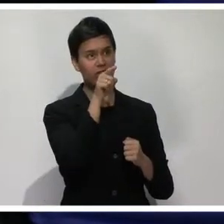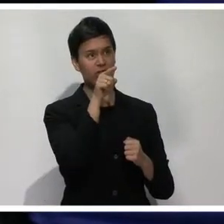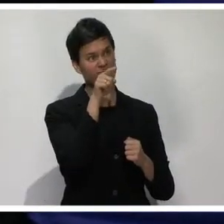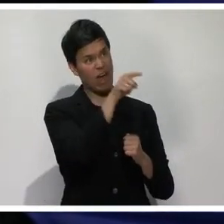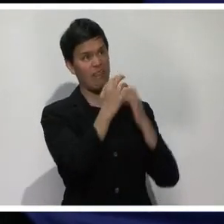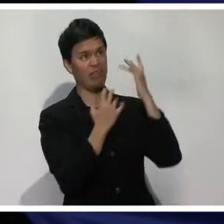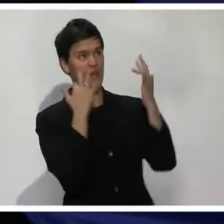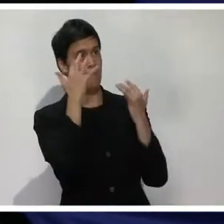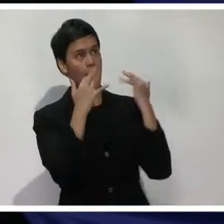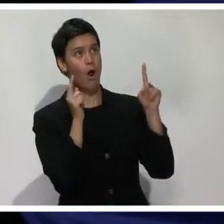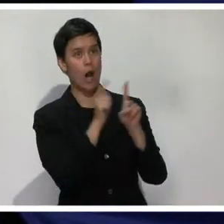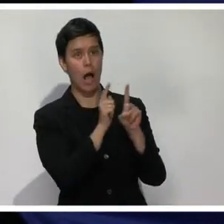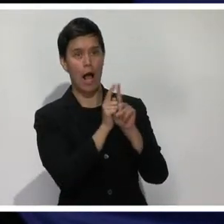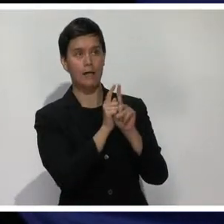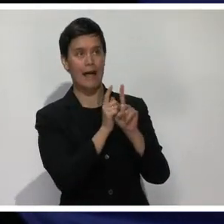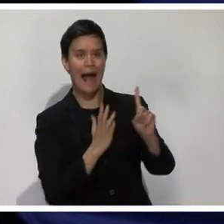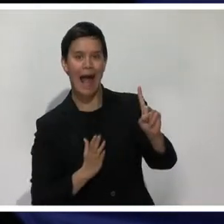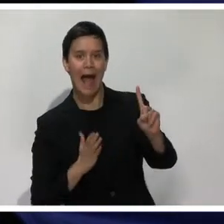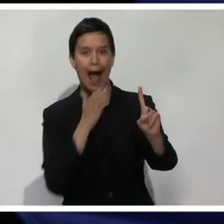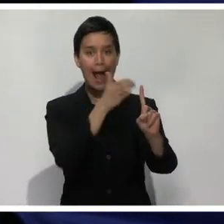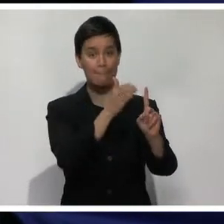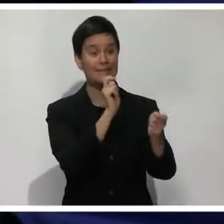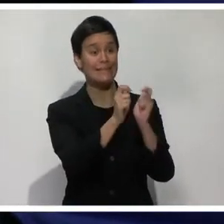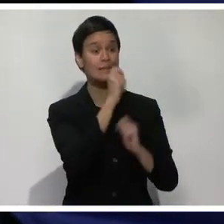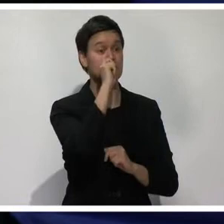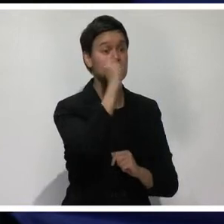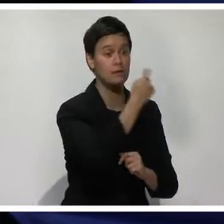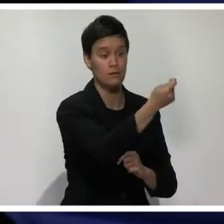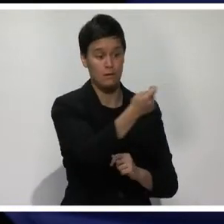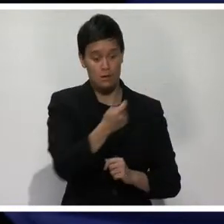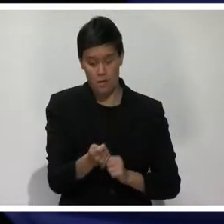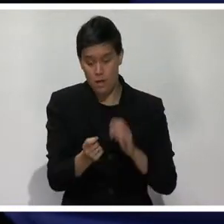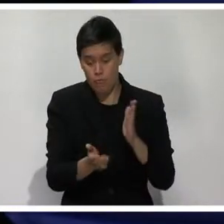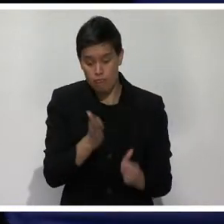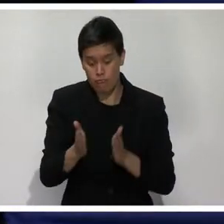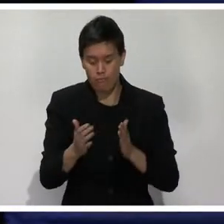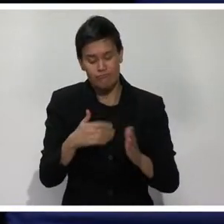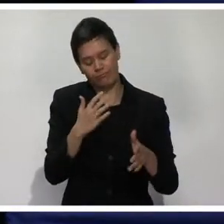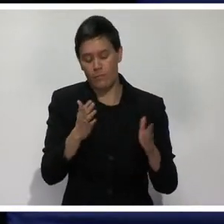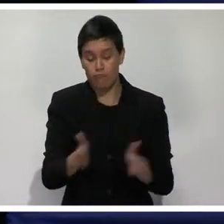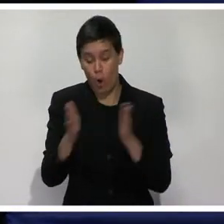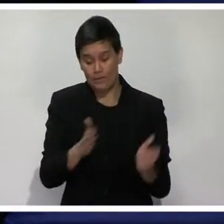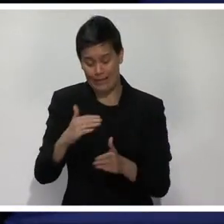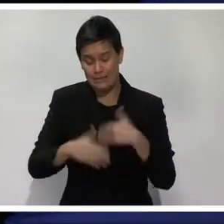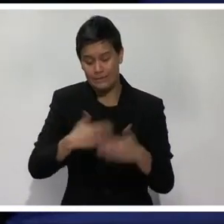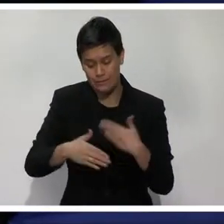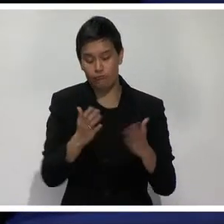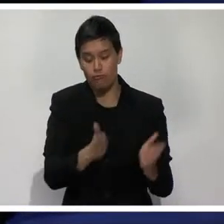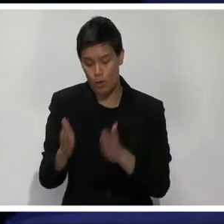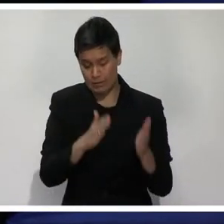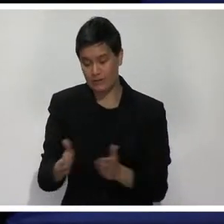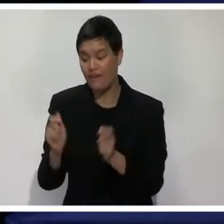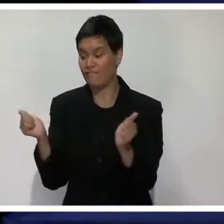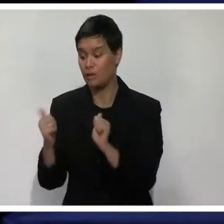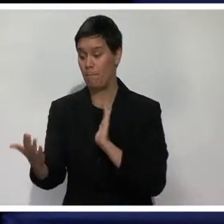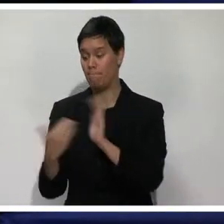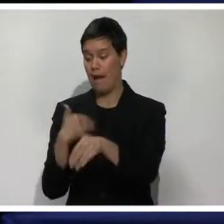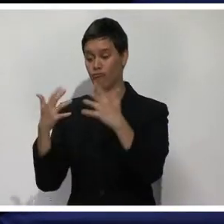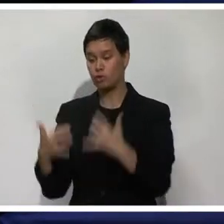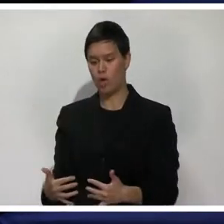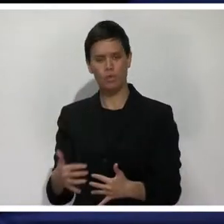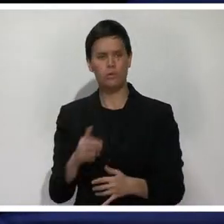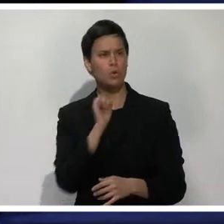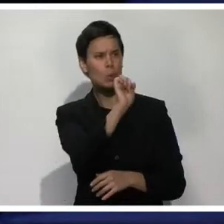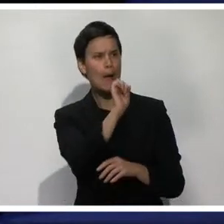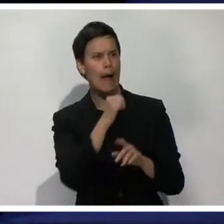frame? Oh, yes, we aim for 24 hours for them to all be processed within 24 hours. Not everyone will receive the result of